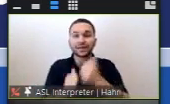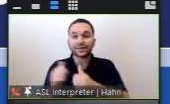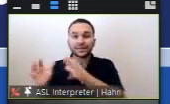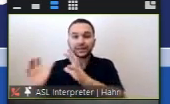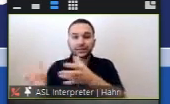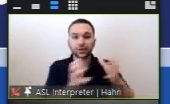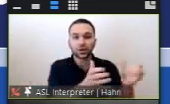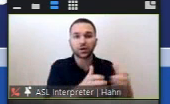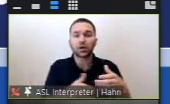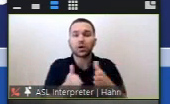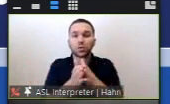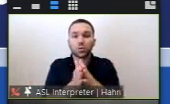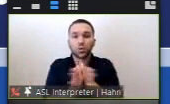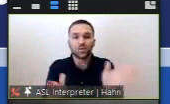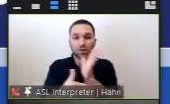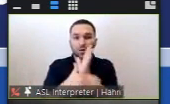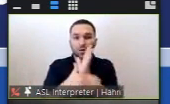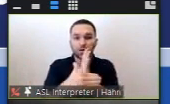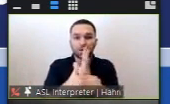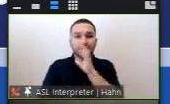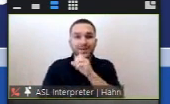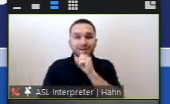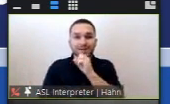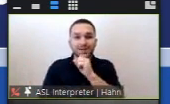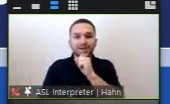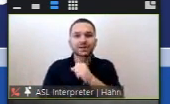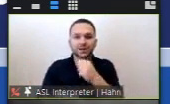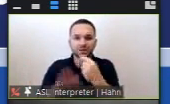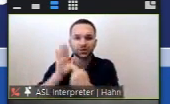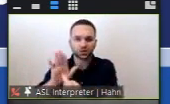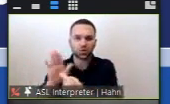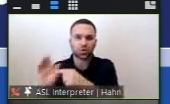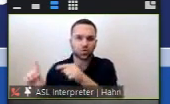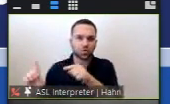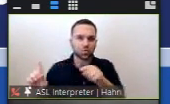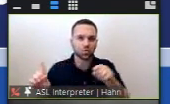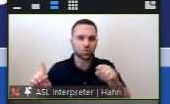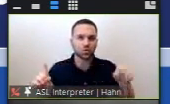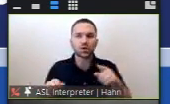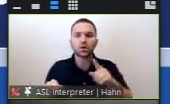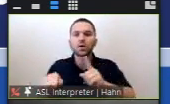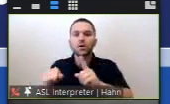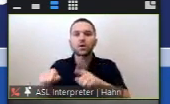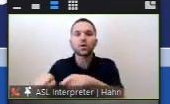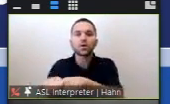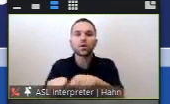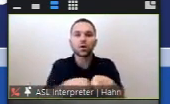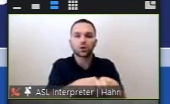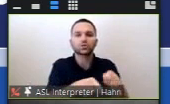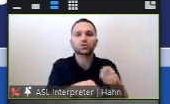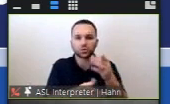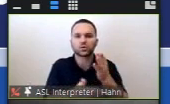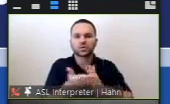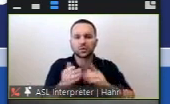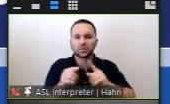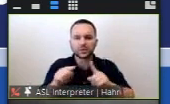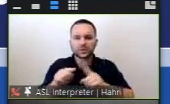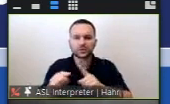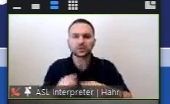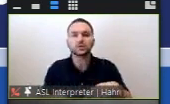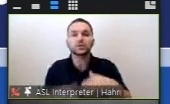median age of each of those groups is shown. And you'll see that there are some important differences. In general, we are seeing that our